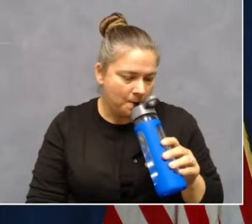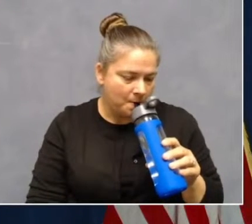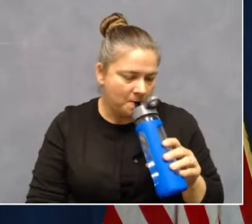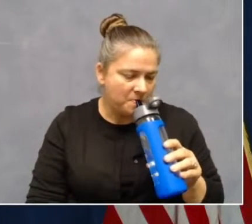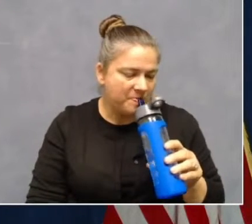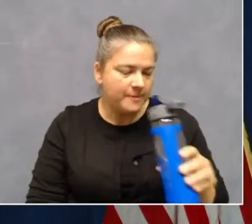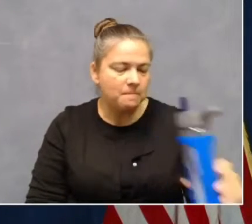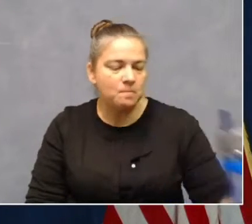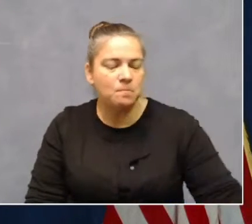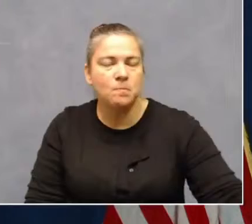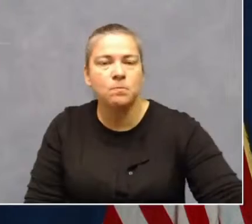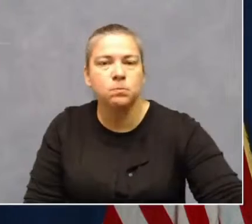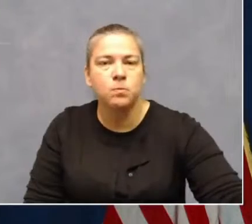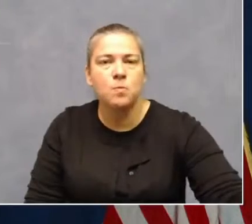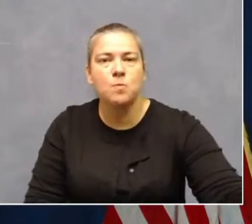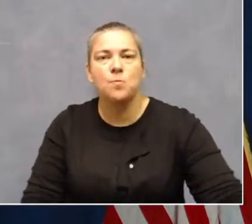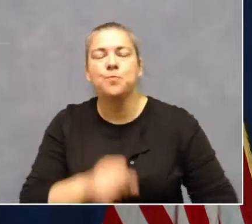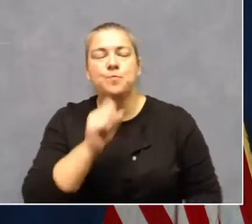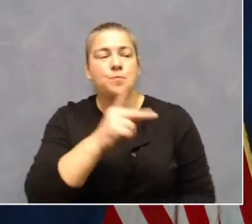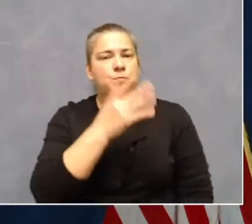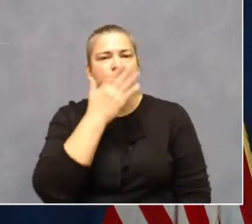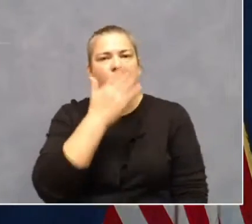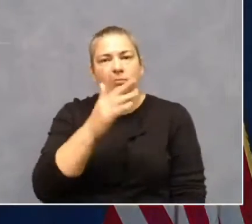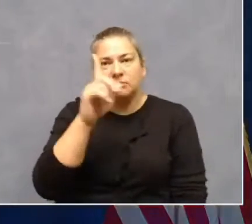Thank you, Governor. Good afternoon.